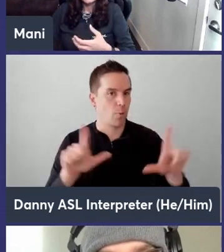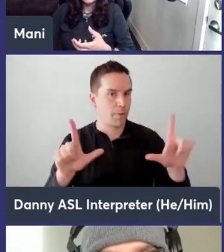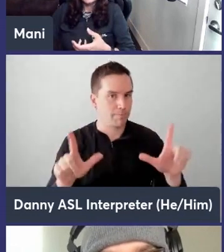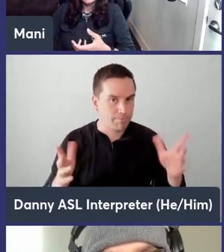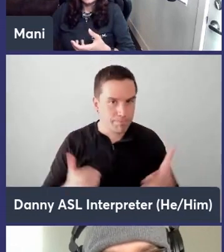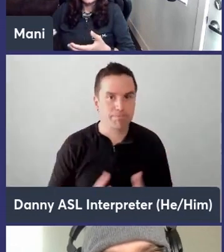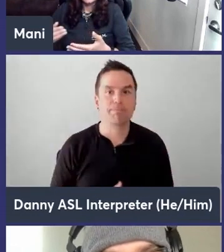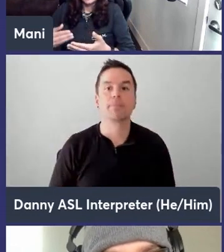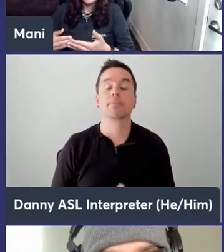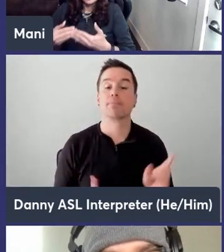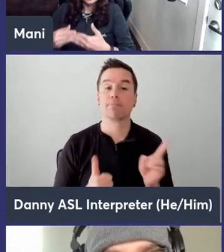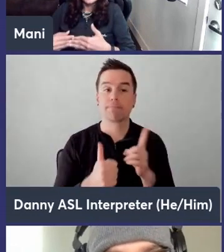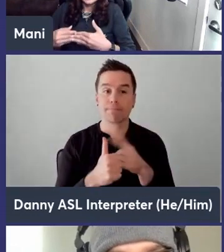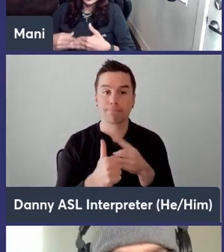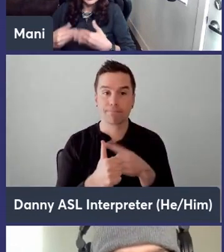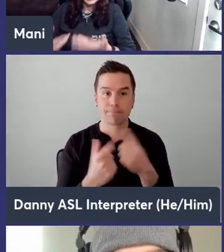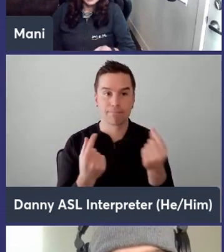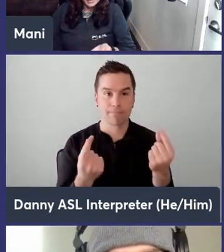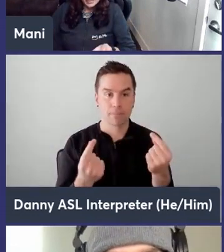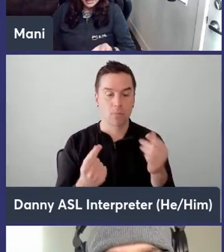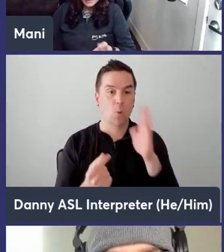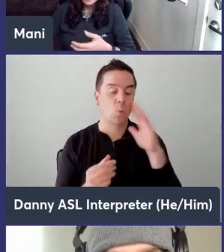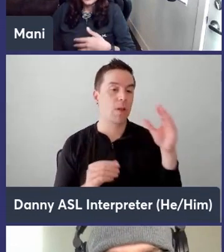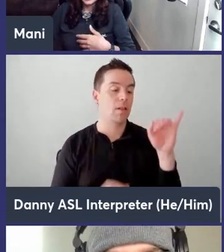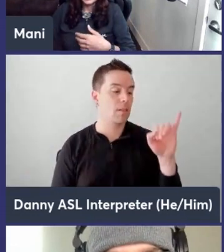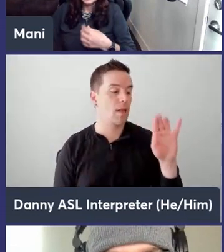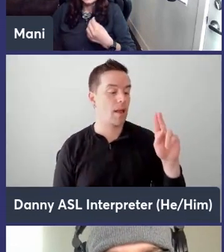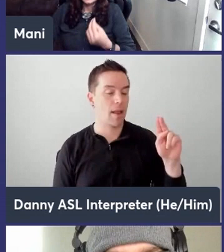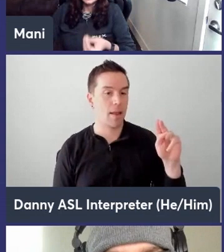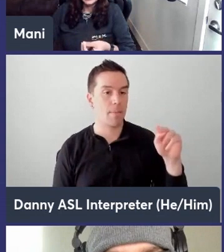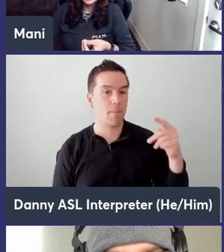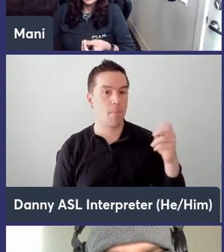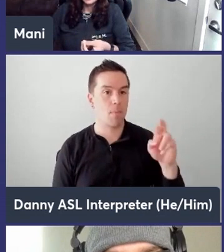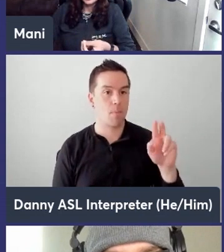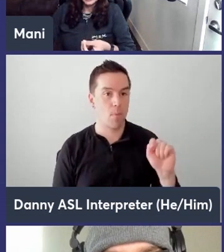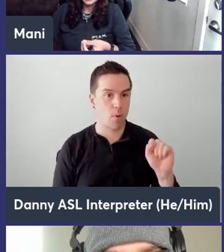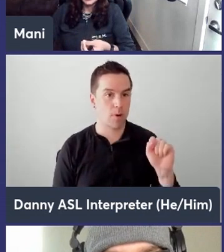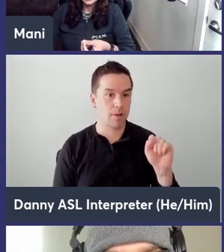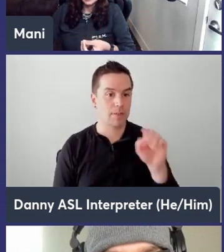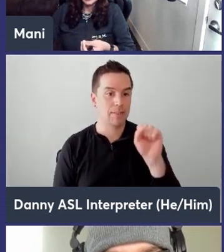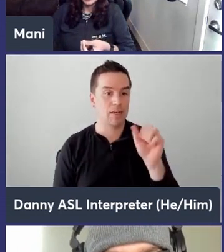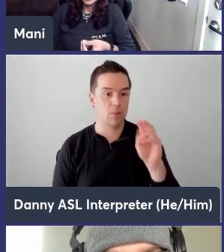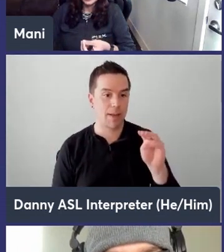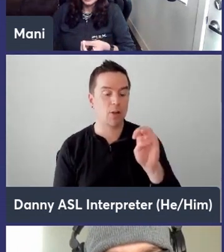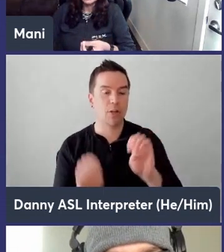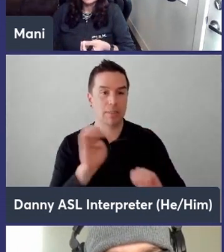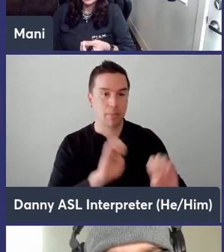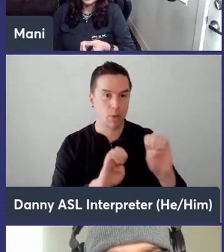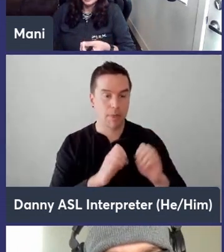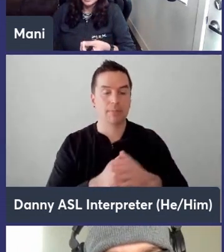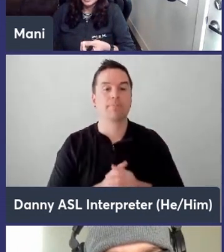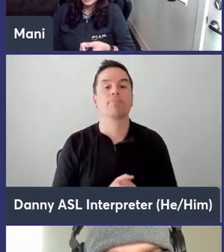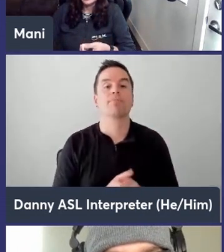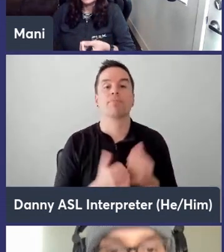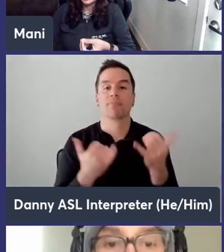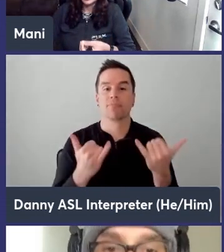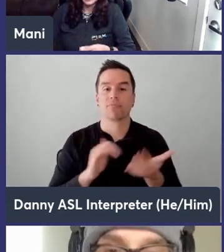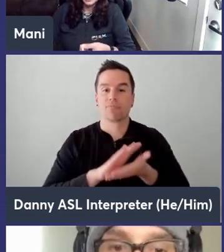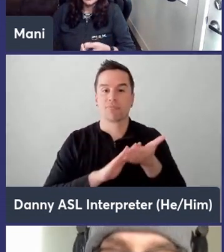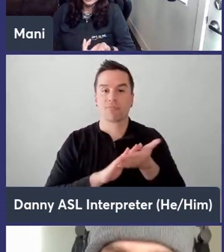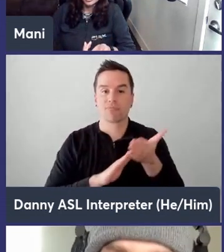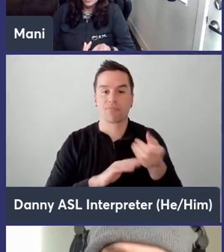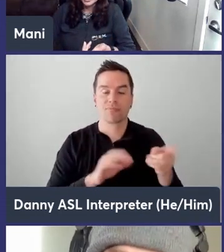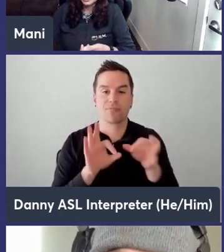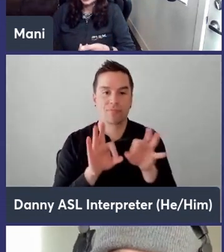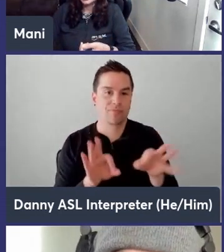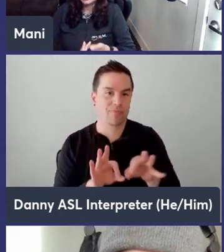will import SageMaker experiment. And then when you write this statement with run, experiment name, run name,